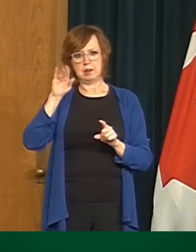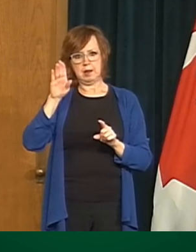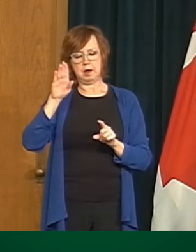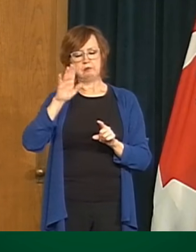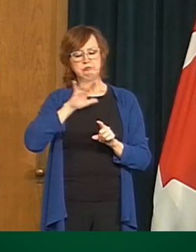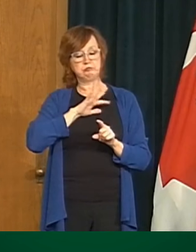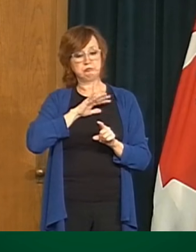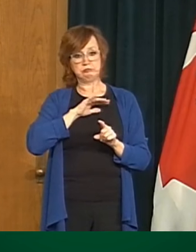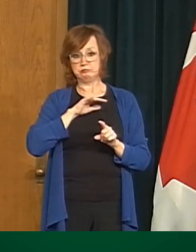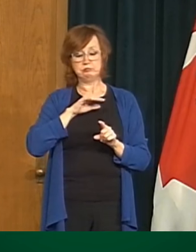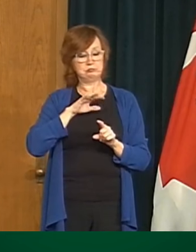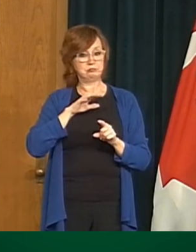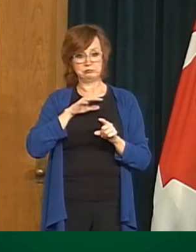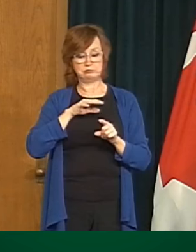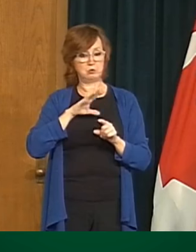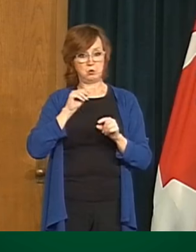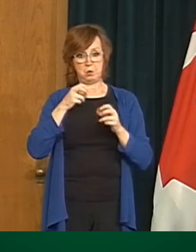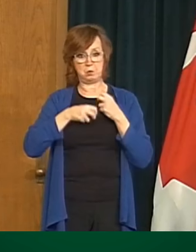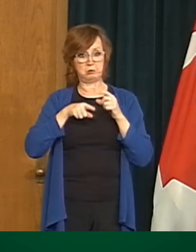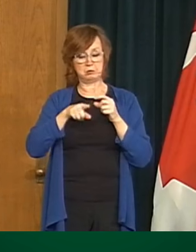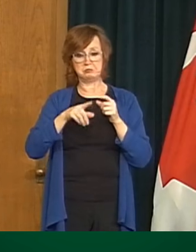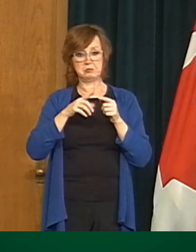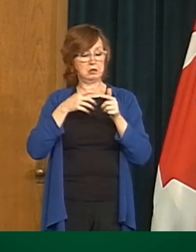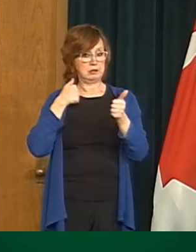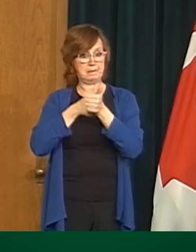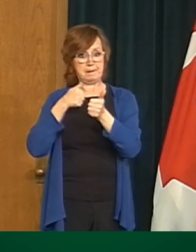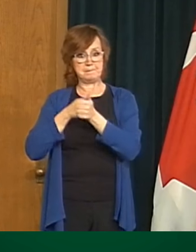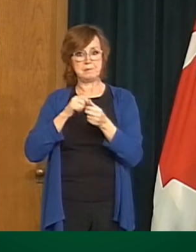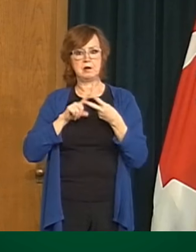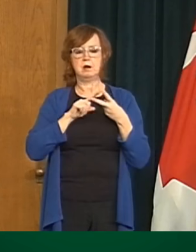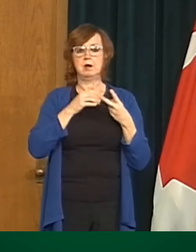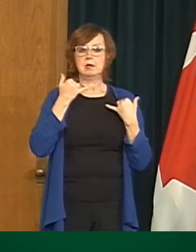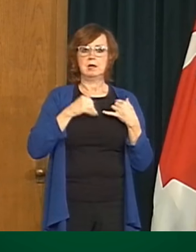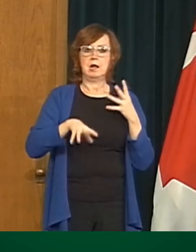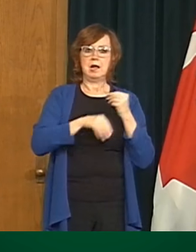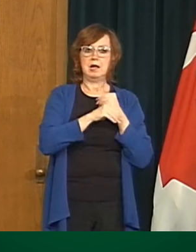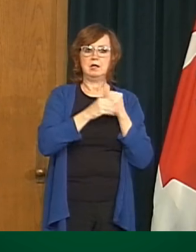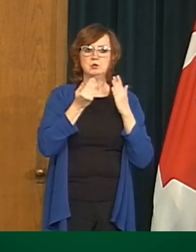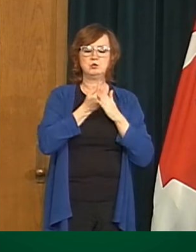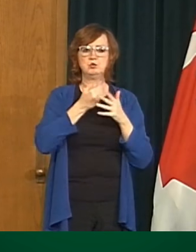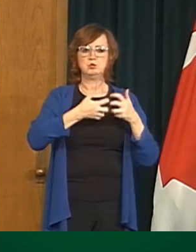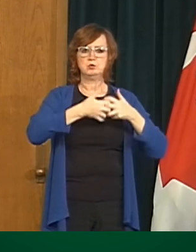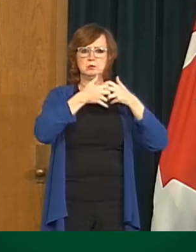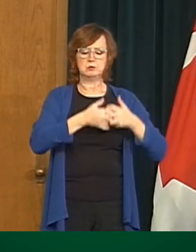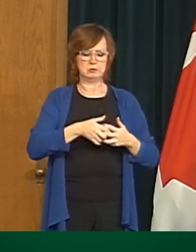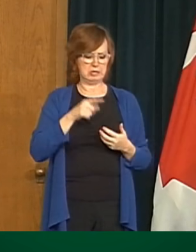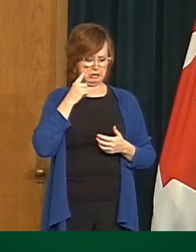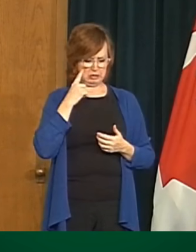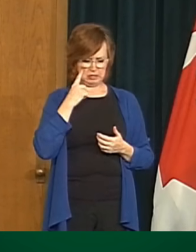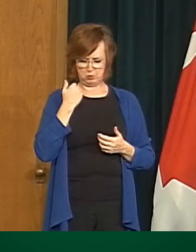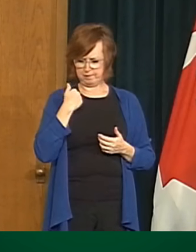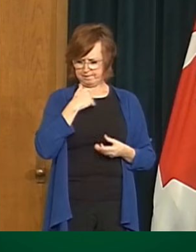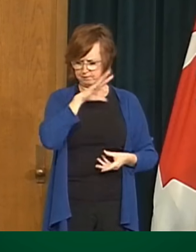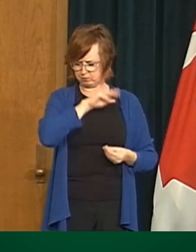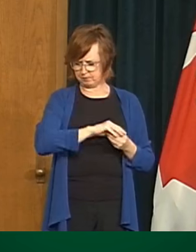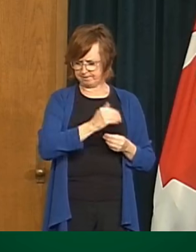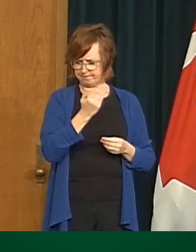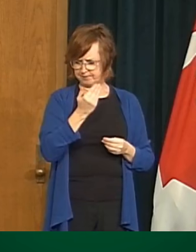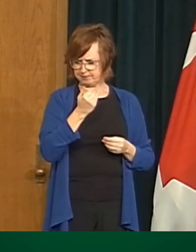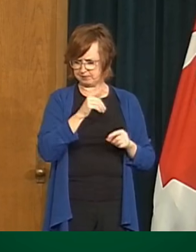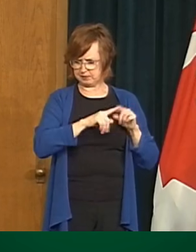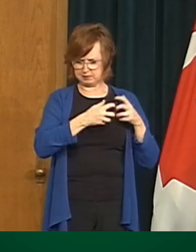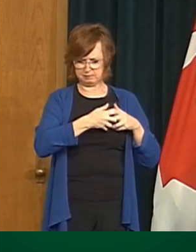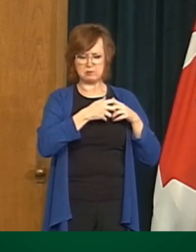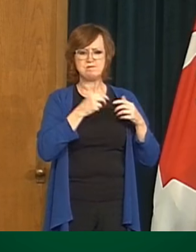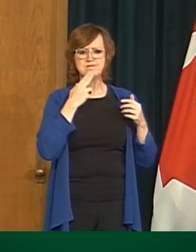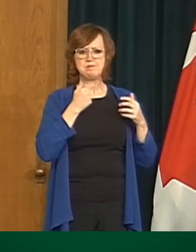Expert machines, we have put Gen Expert machines in multiple communities. I think that the total will be 15 when we're done. And I think we'd be